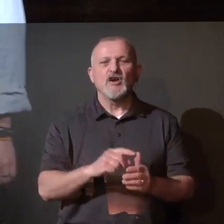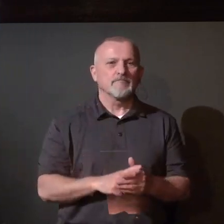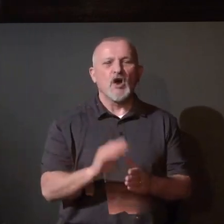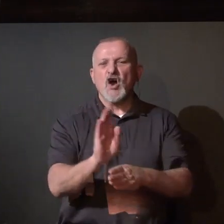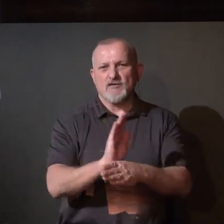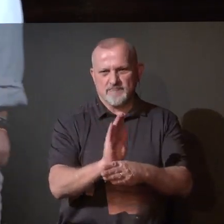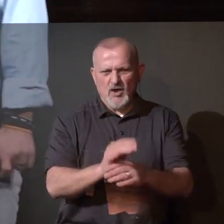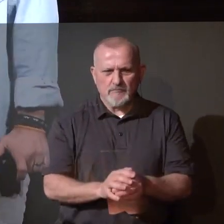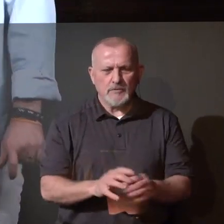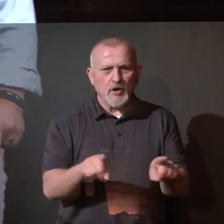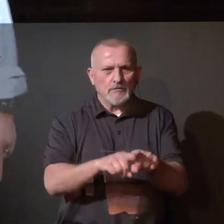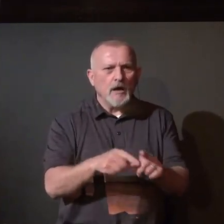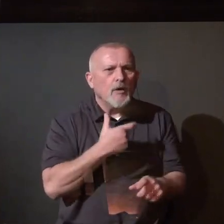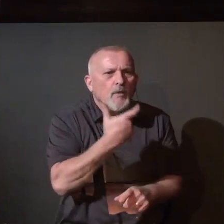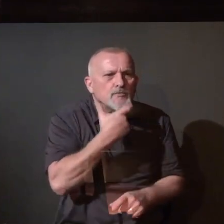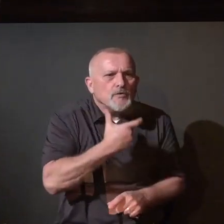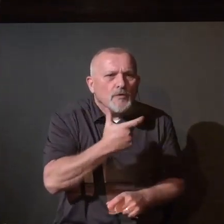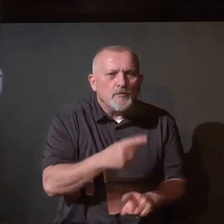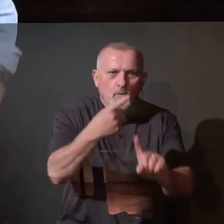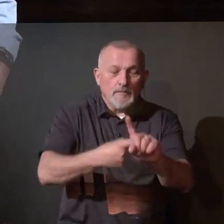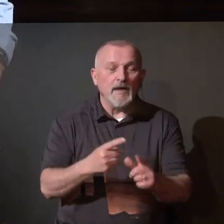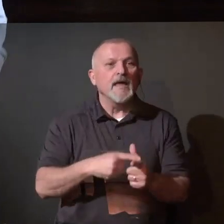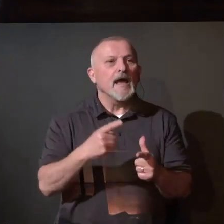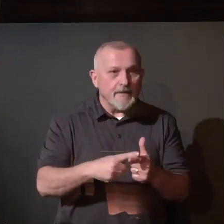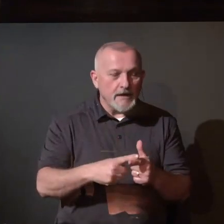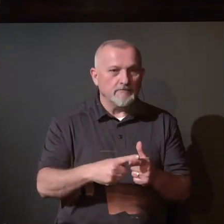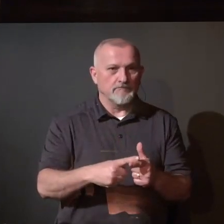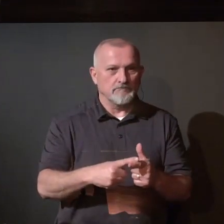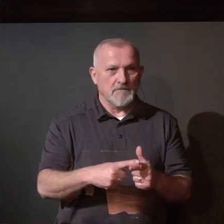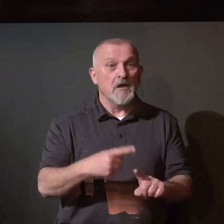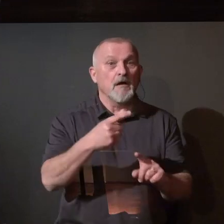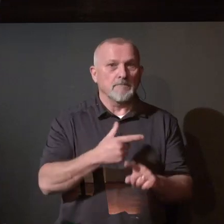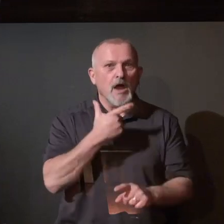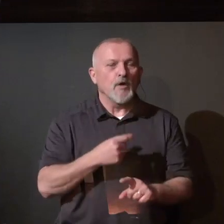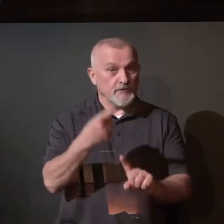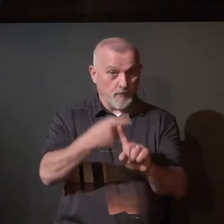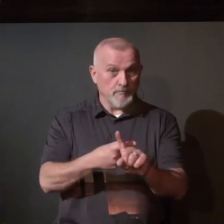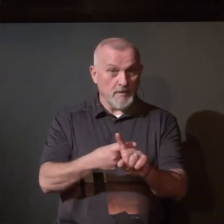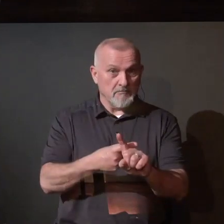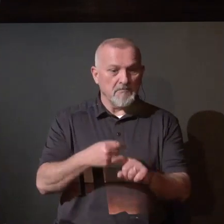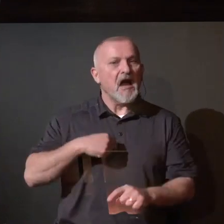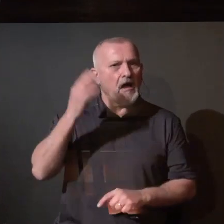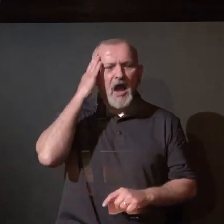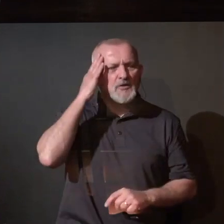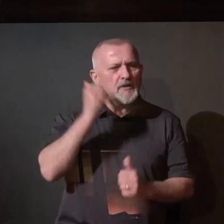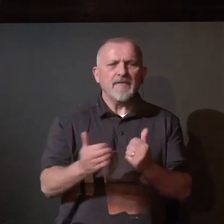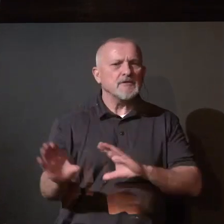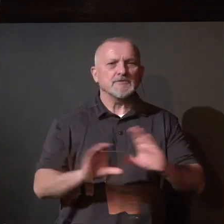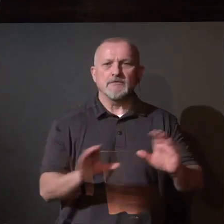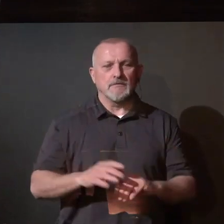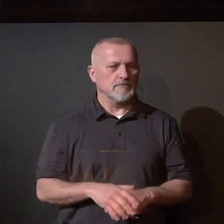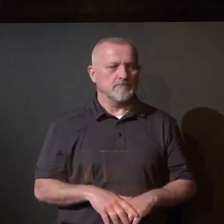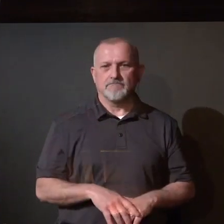1 hour a week of watching them do it, then I'll know everything there is to do. That's not going to work either. You know that. I know that. That's not how you do